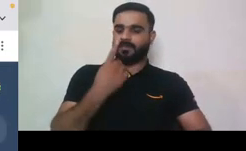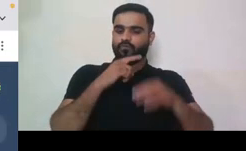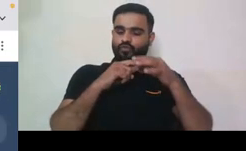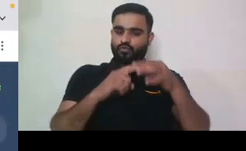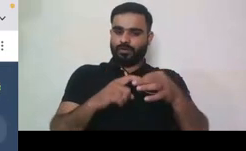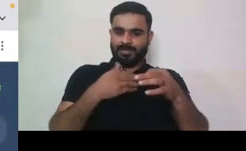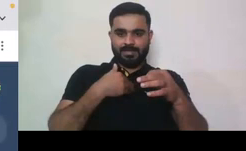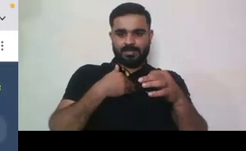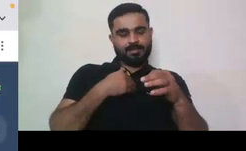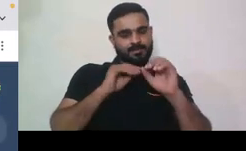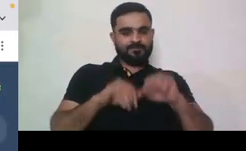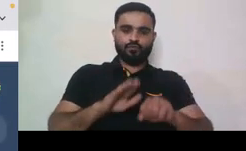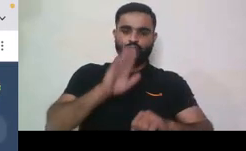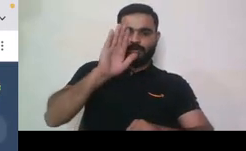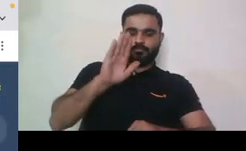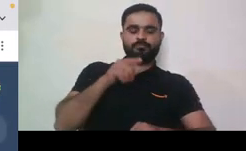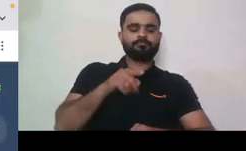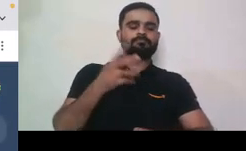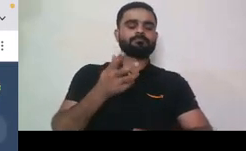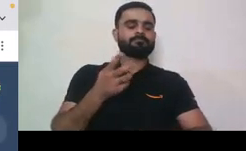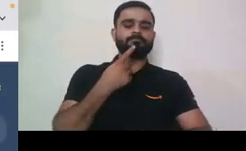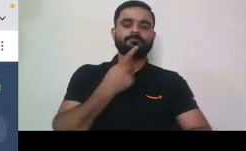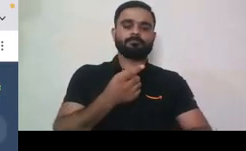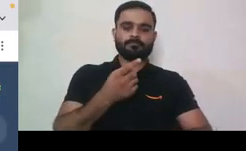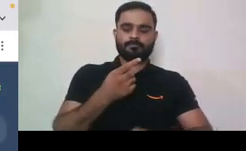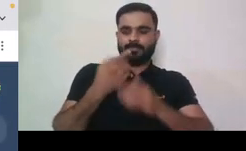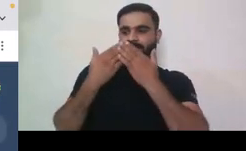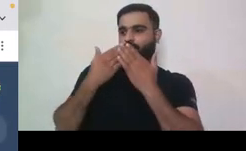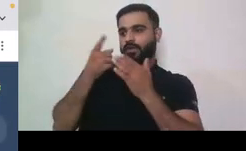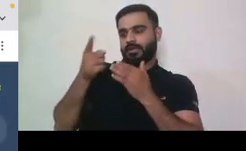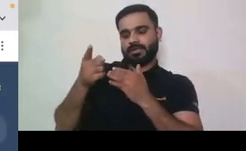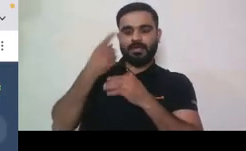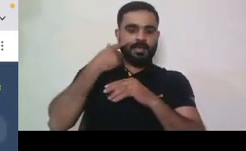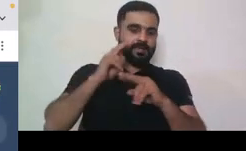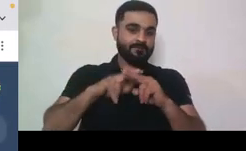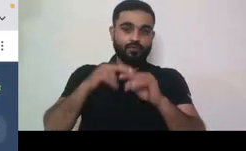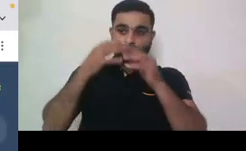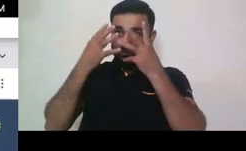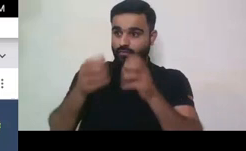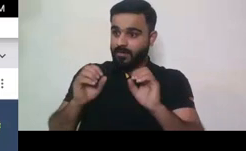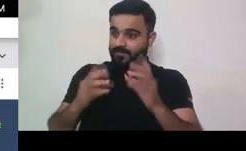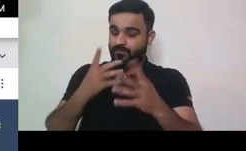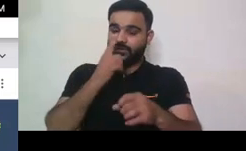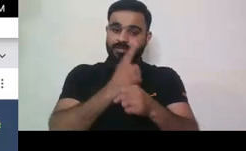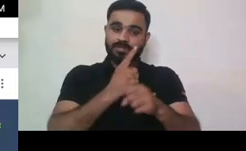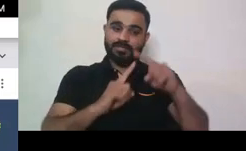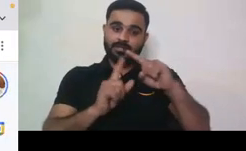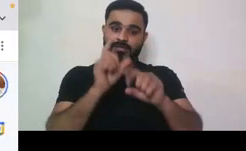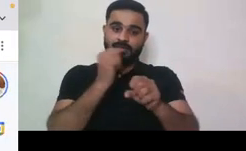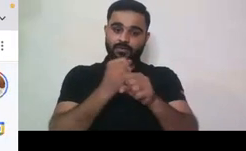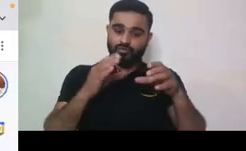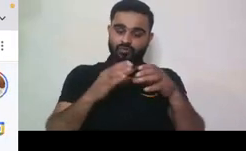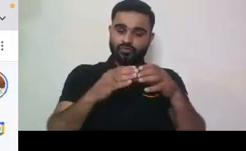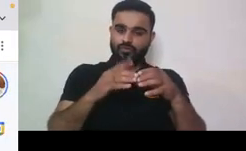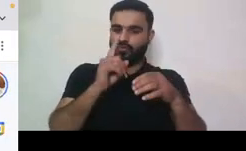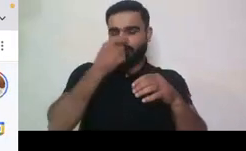I had, Nisar, it was about, in my school, even if I want to start a teacher development group, there are two problems.